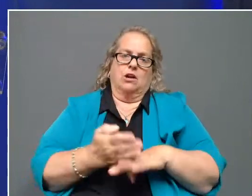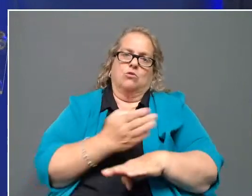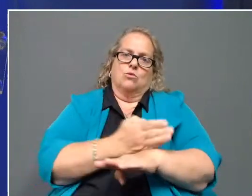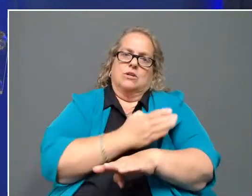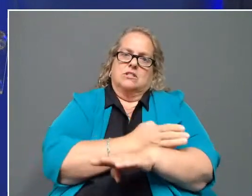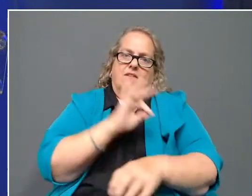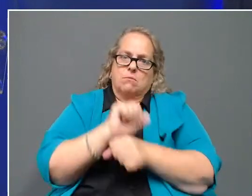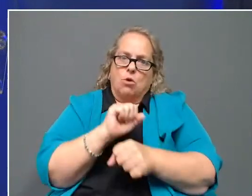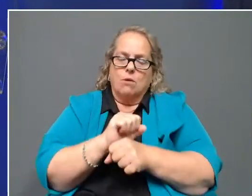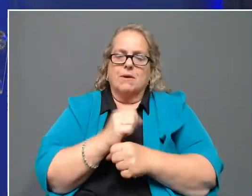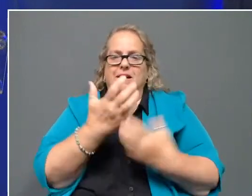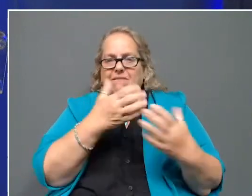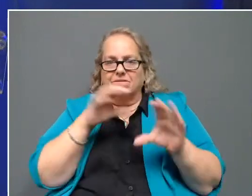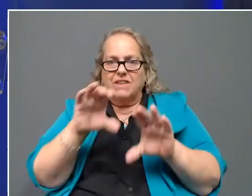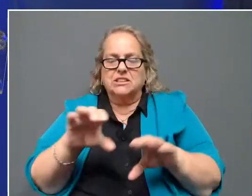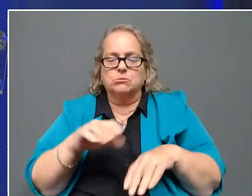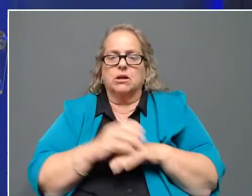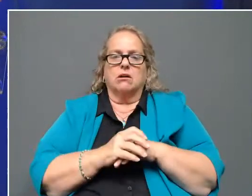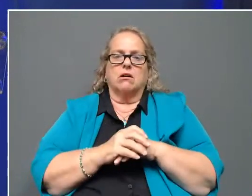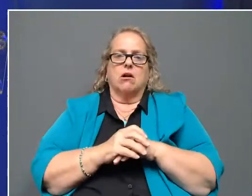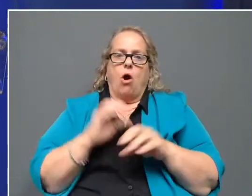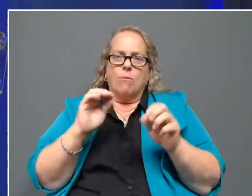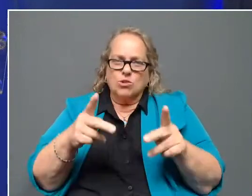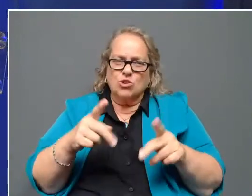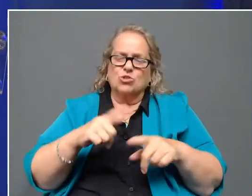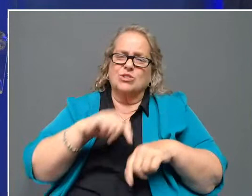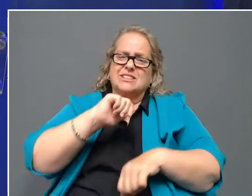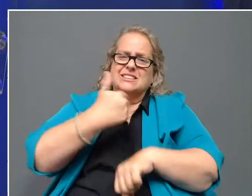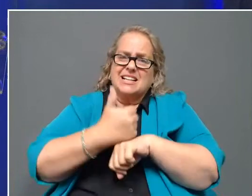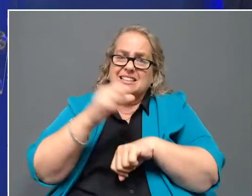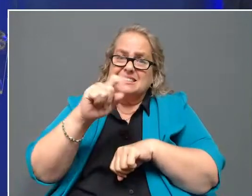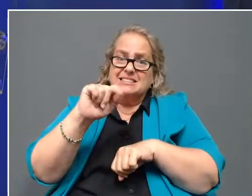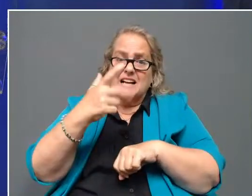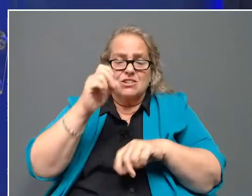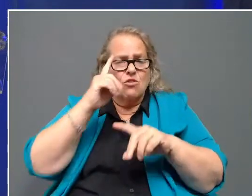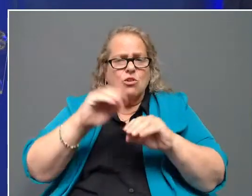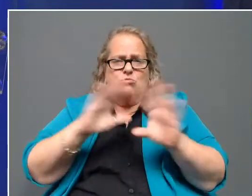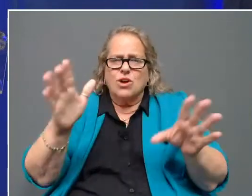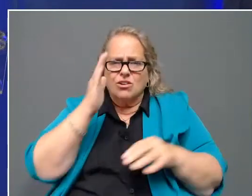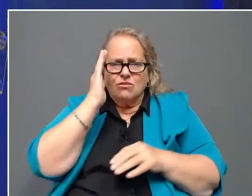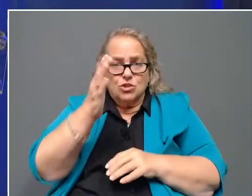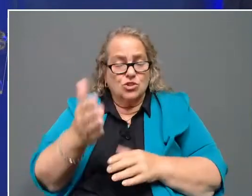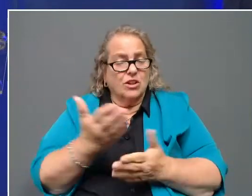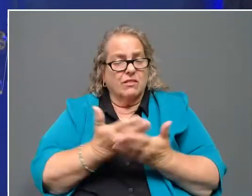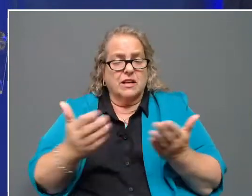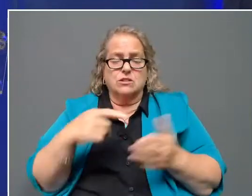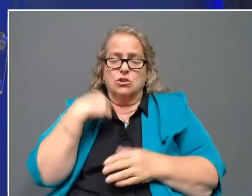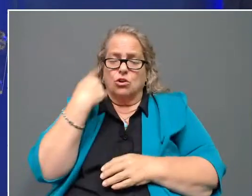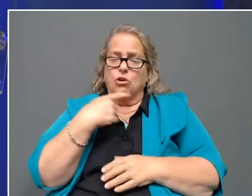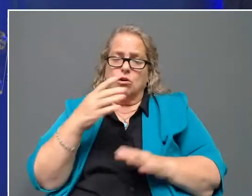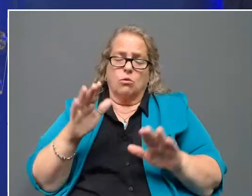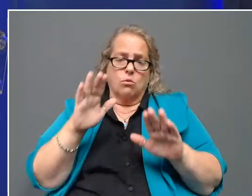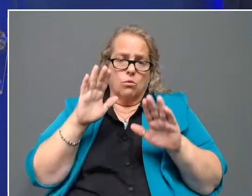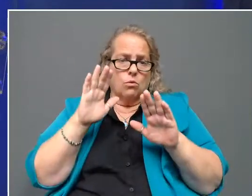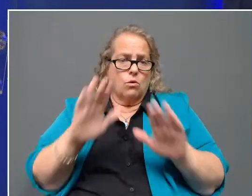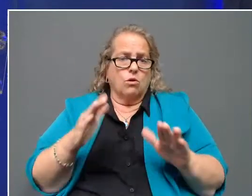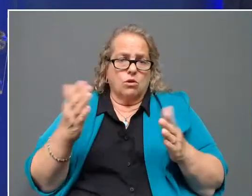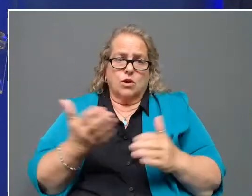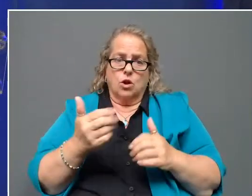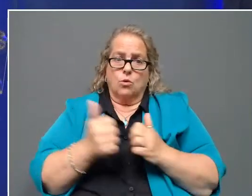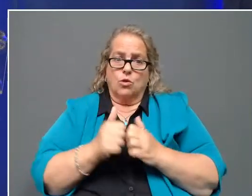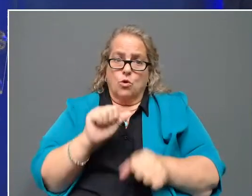opportunities, and really setting the stage for even a brighter future. I mean, things really look outstanding here. Just the work that you guys are doing as a